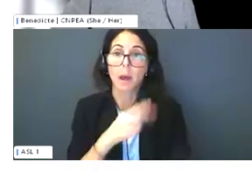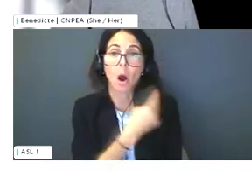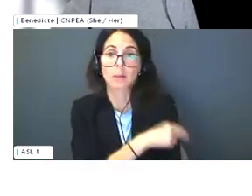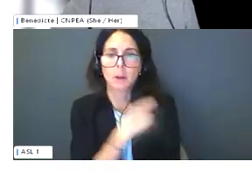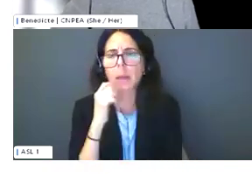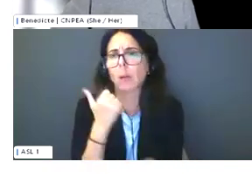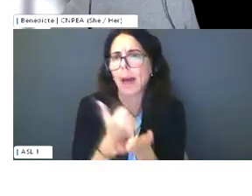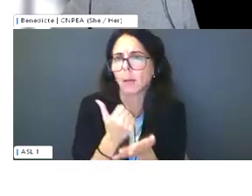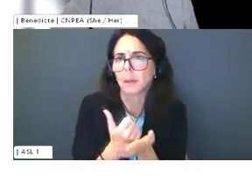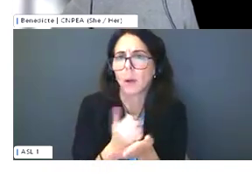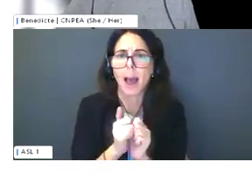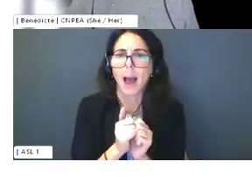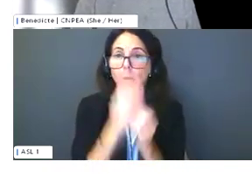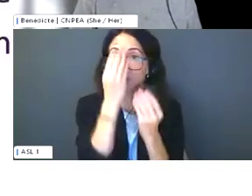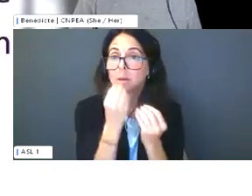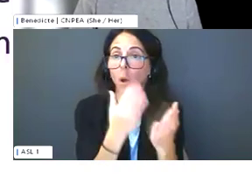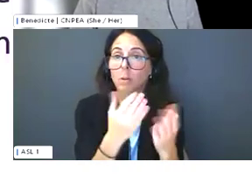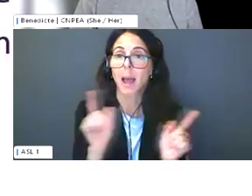questions about where you disclose and who you go to.